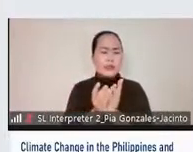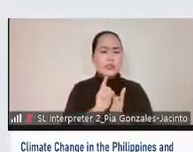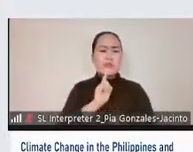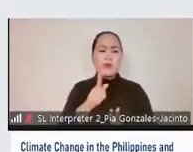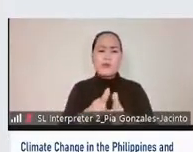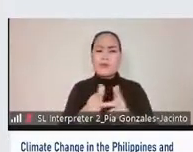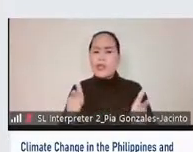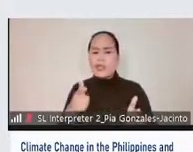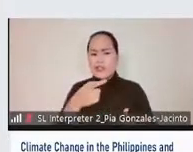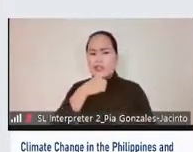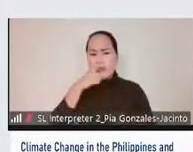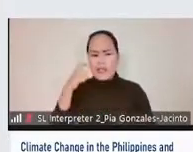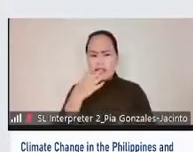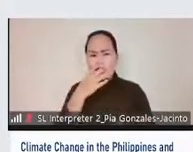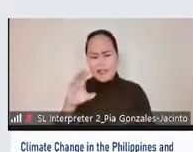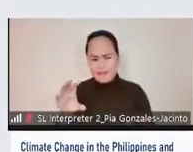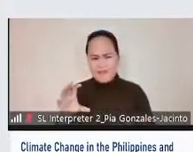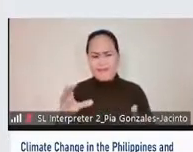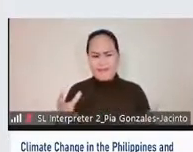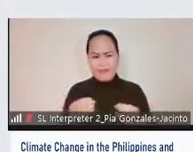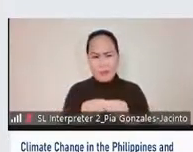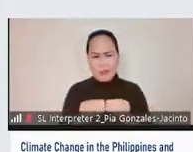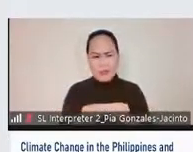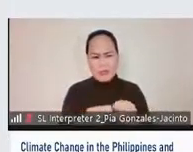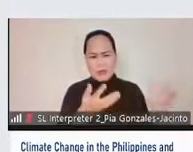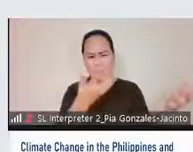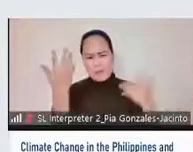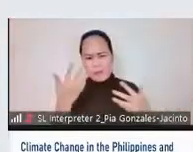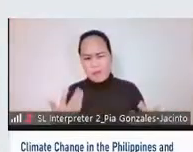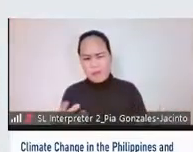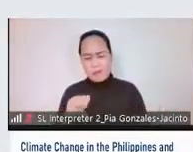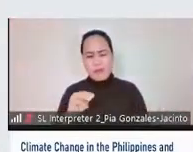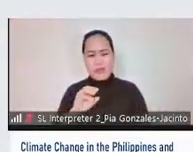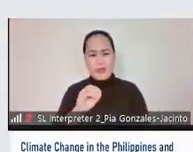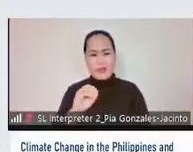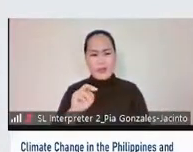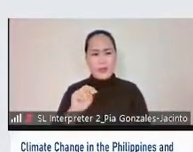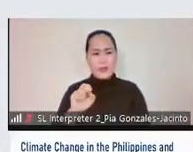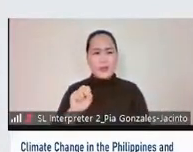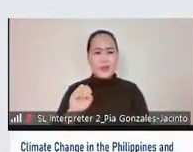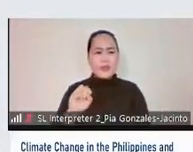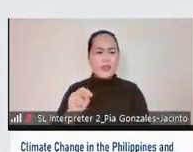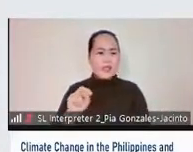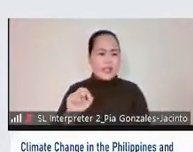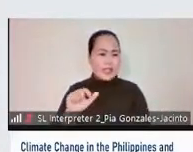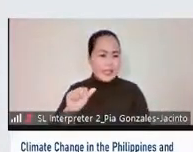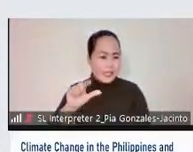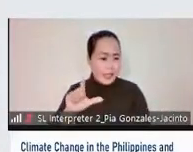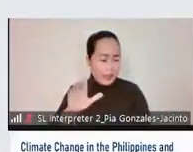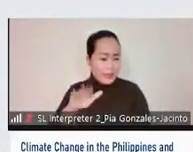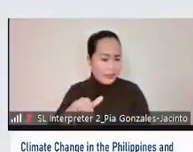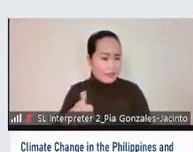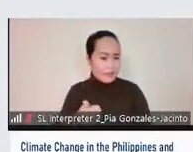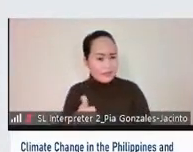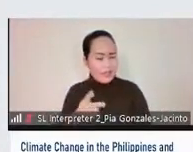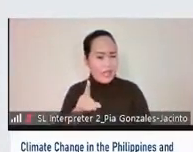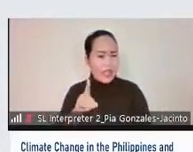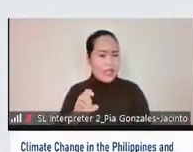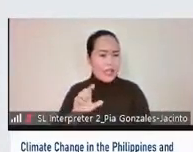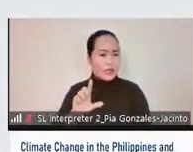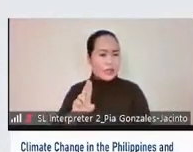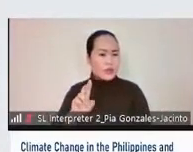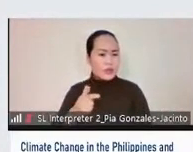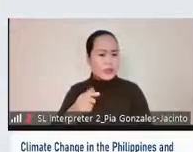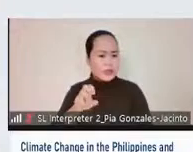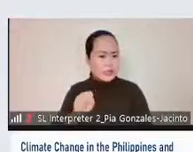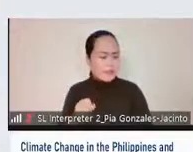frequent extreme storms, such as typhoons and monsoonal deluges are expected. But these will have local effects and must be